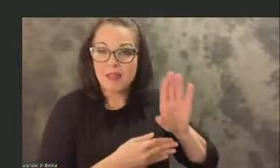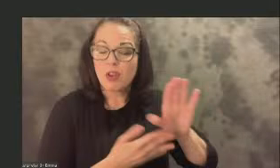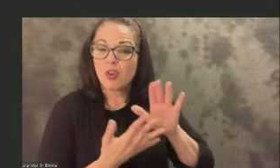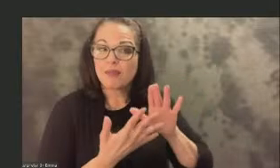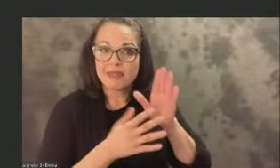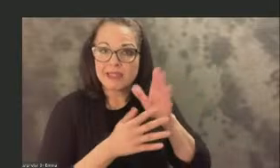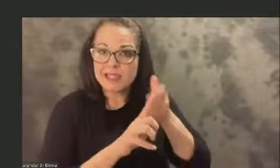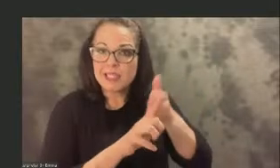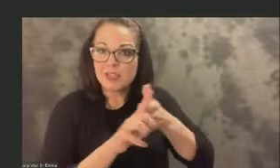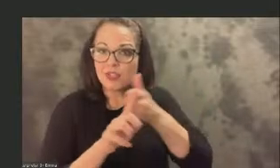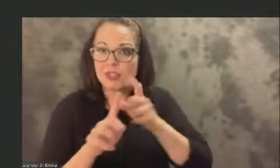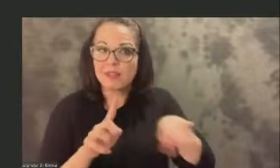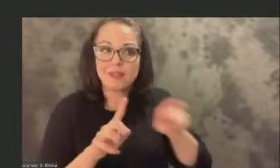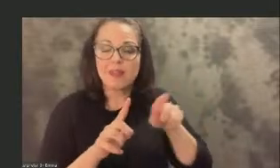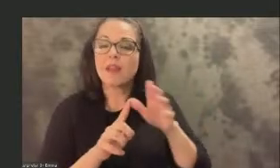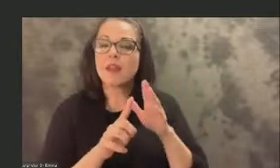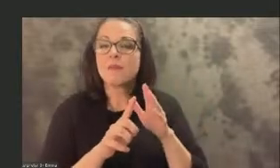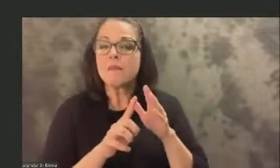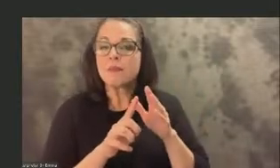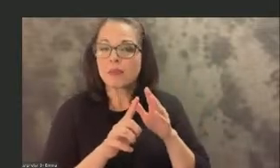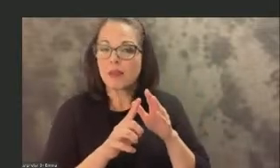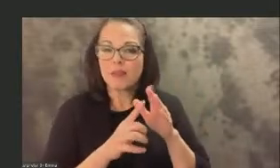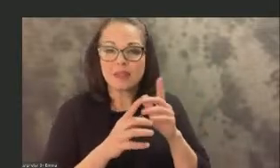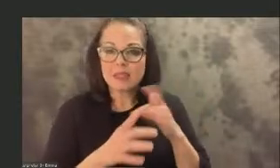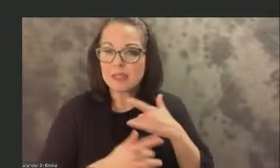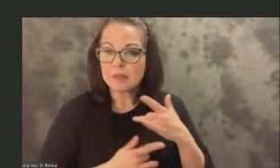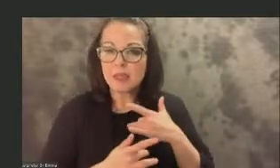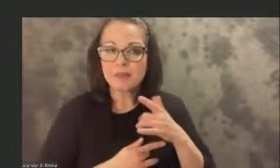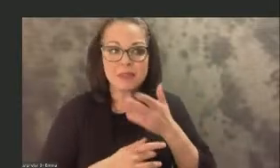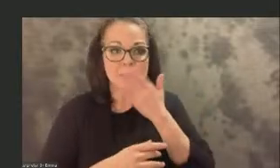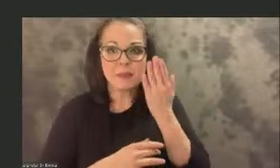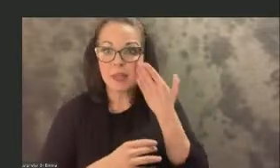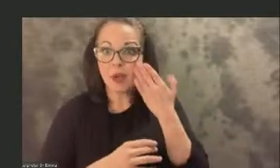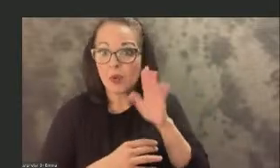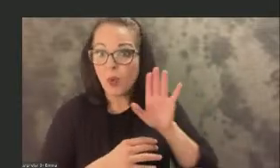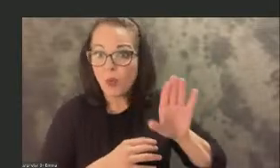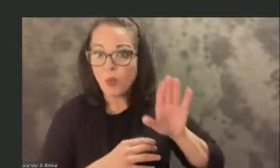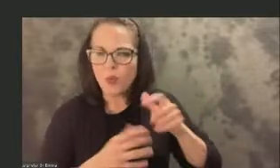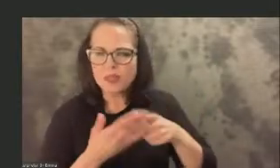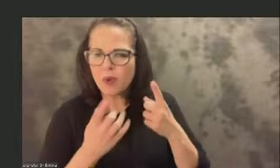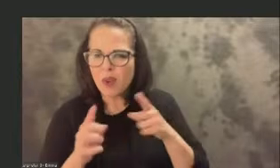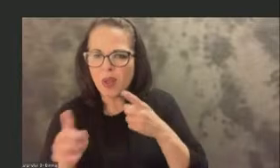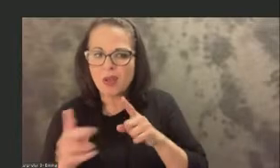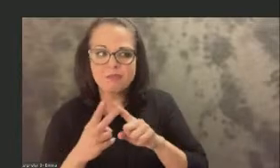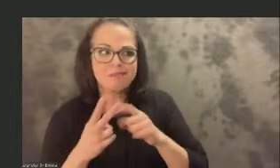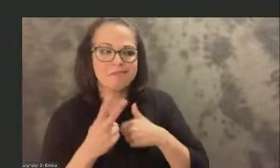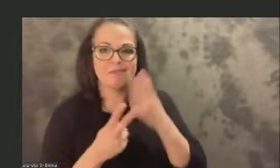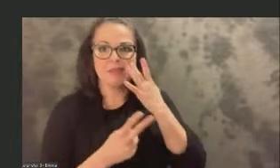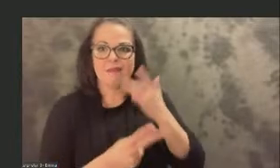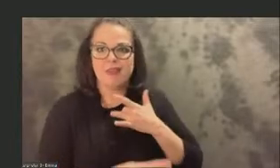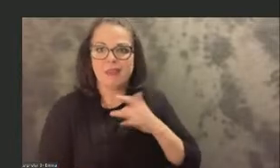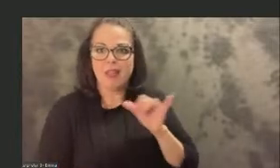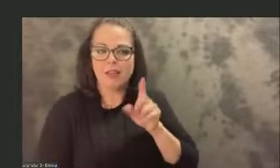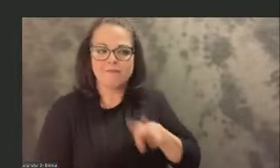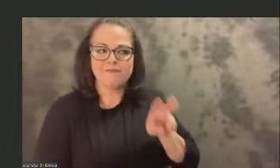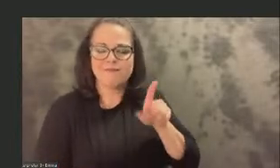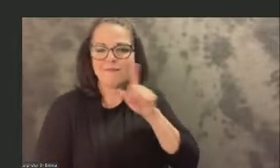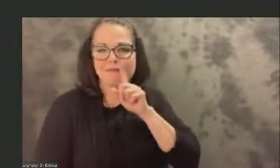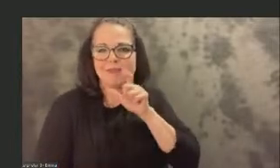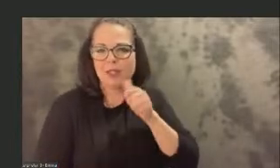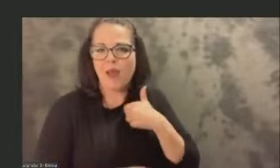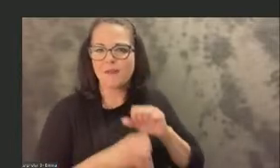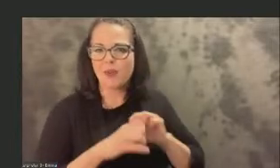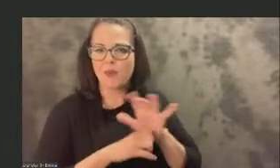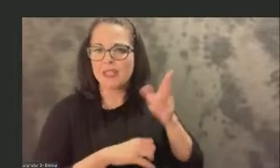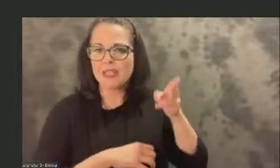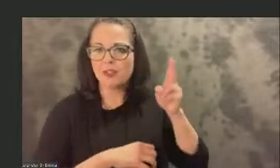variable, because this illness is unknown and new, and again, because they may not have a COVID history in their medical record.